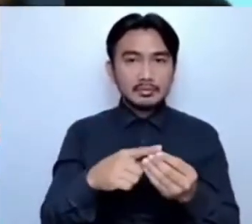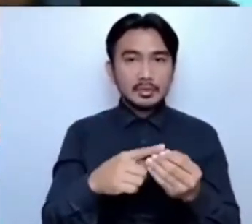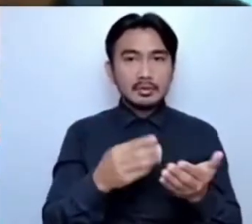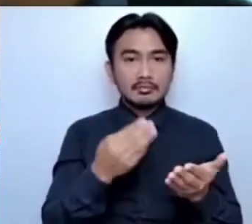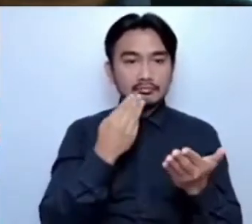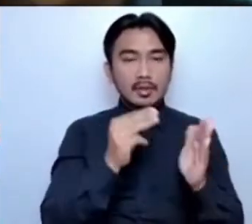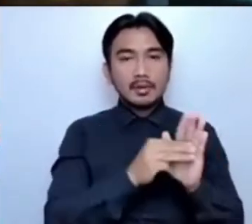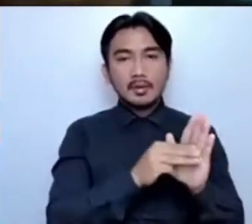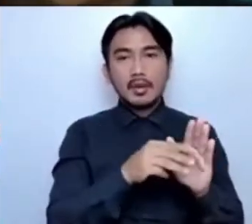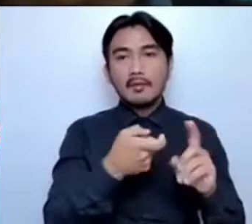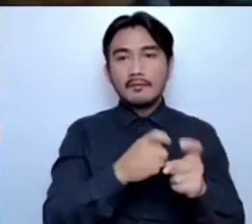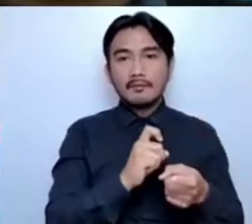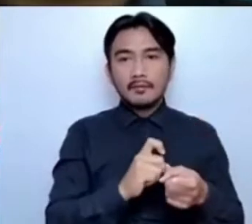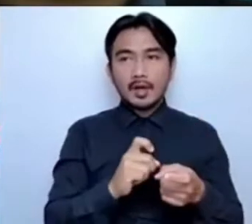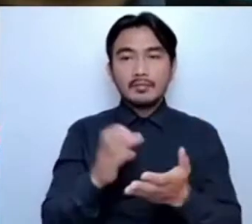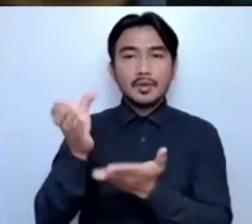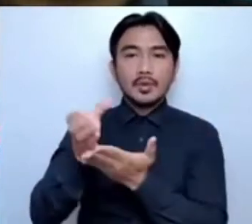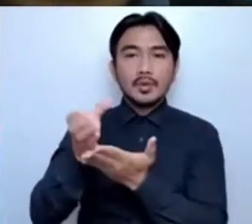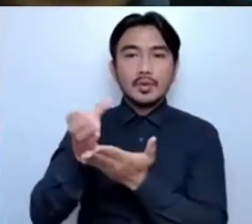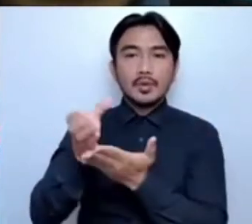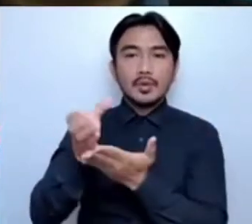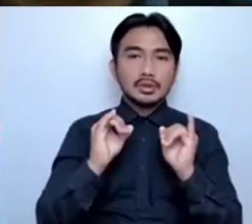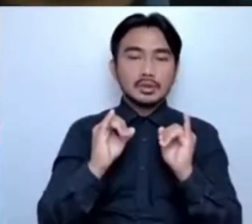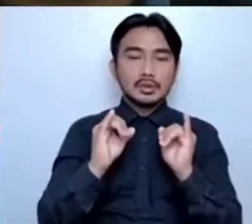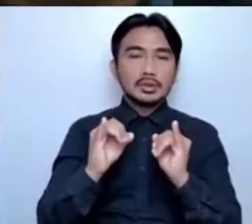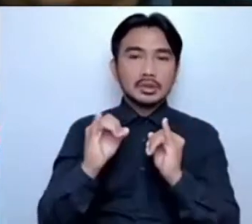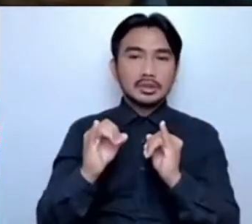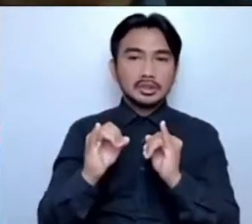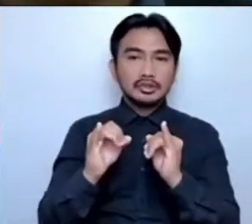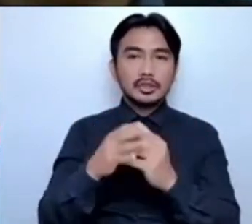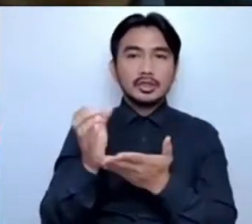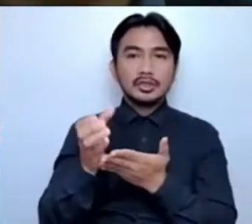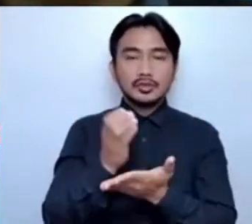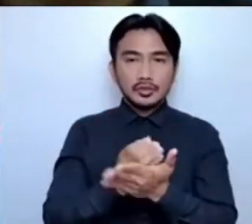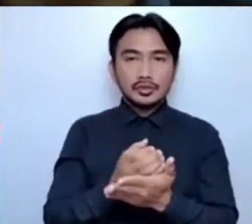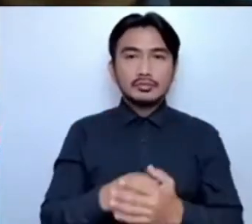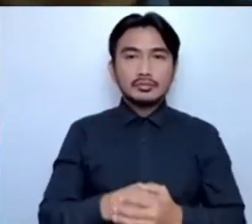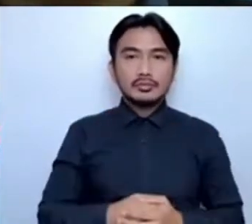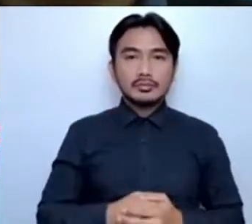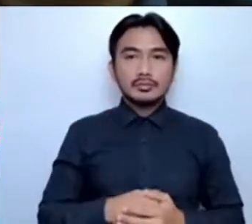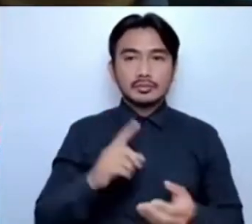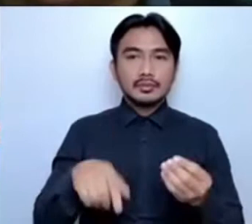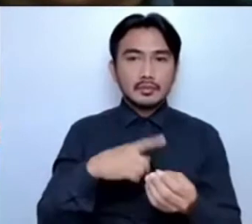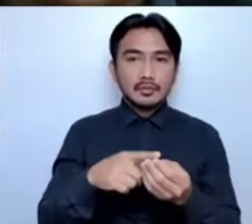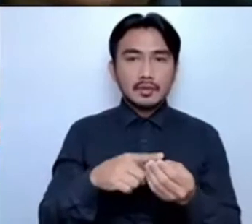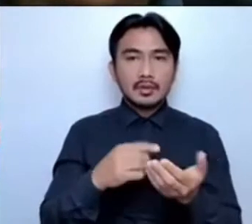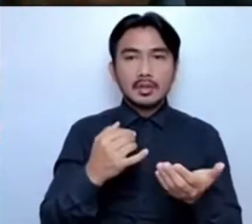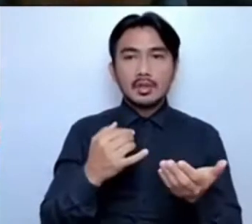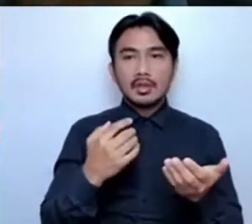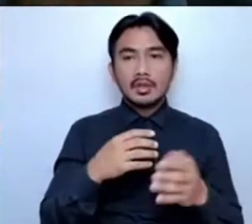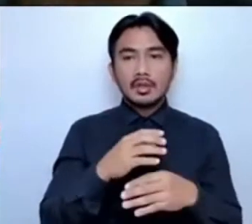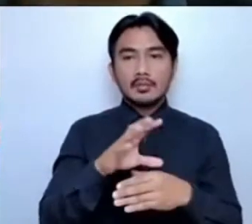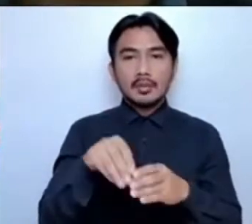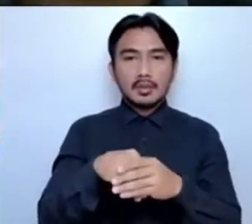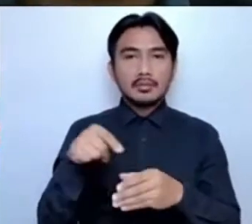the curriculum and instruction strand titled Suggested Strategies in Implementing Distance Learning Delivery Modalities